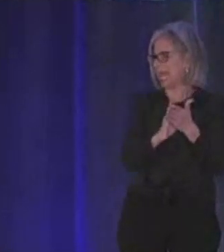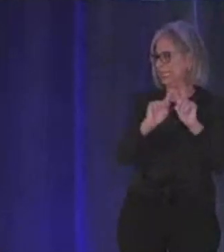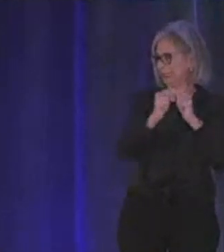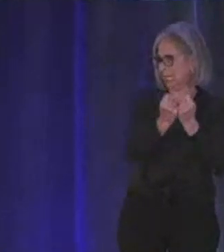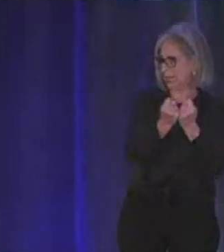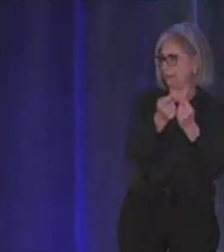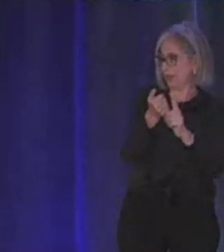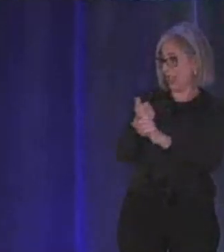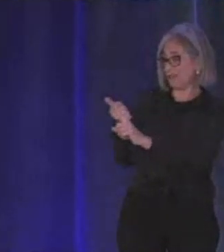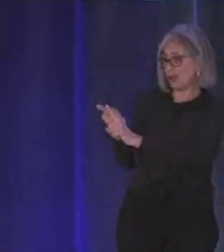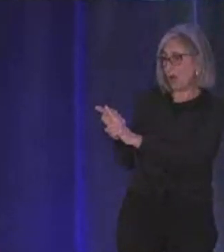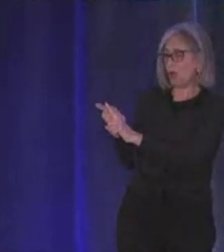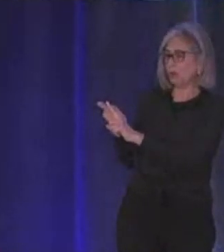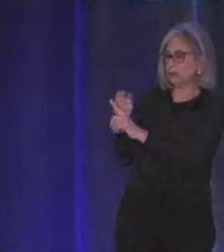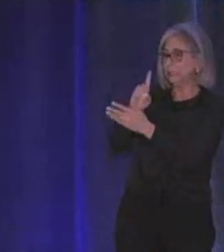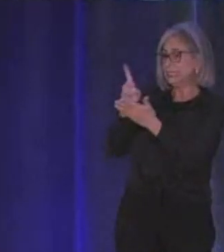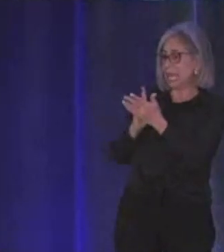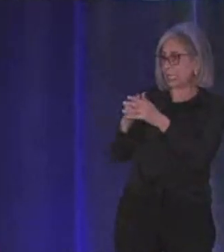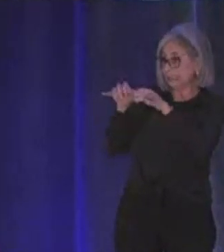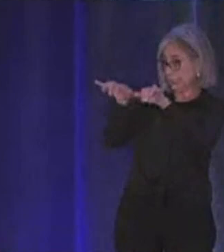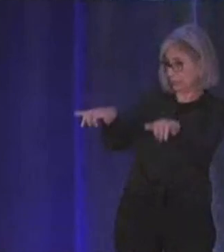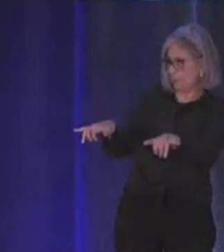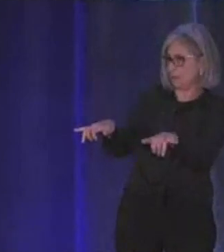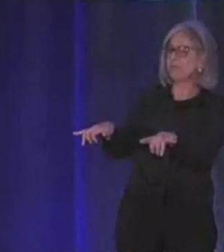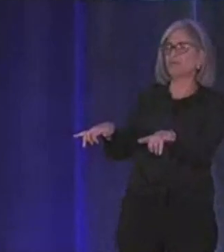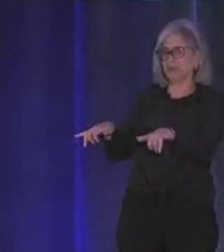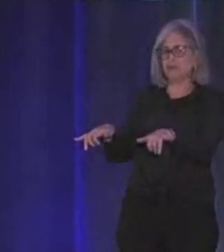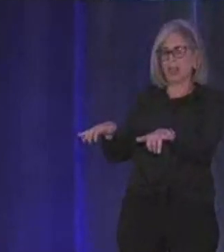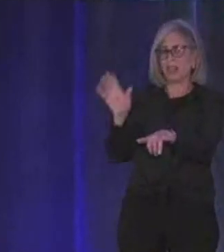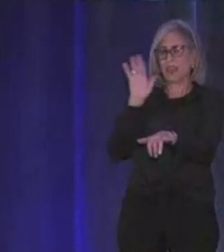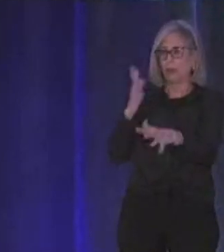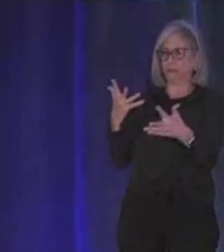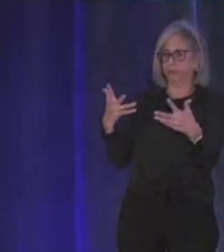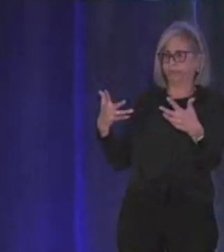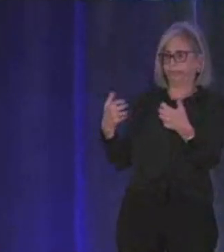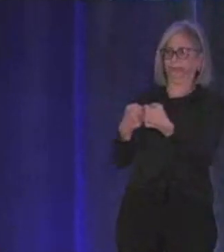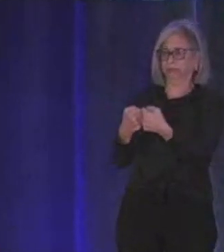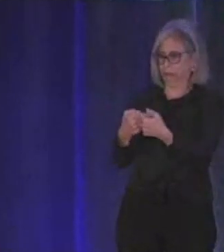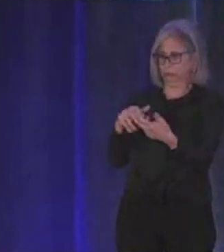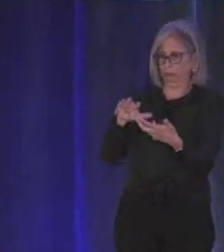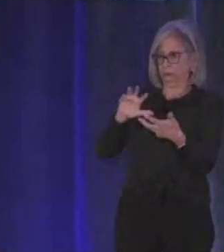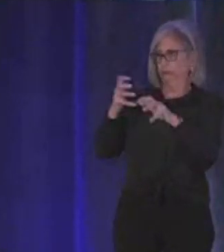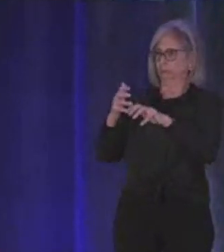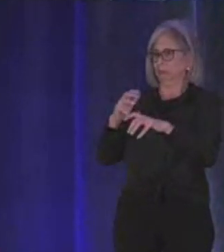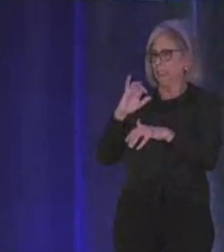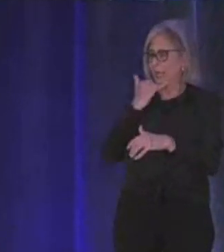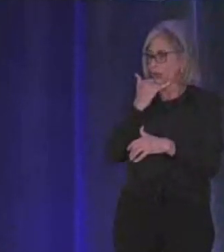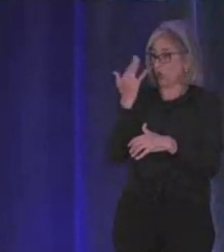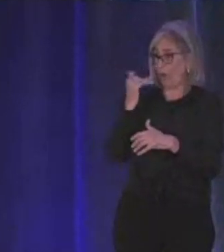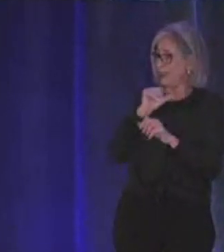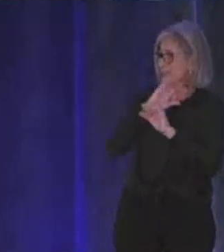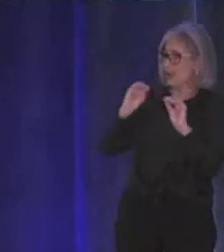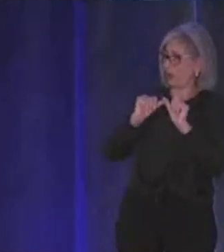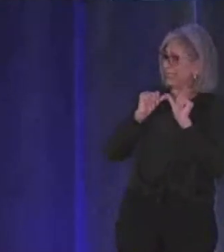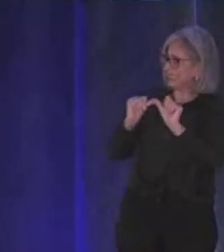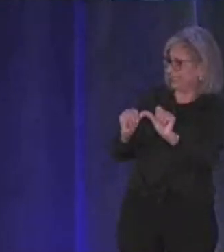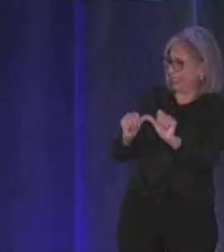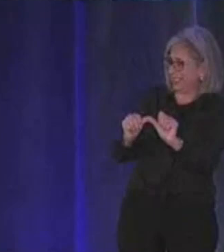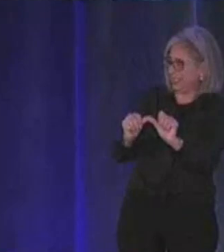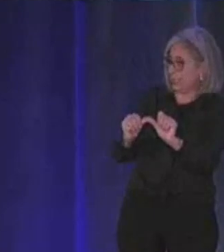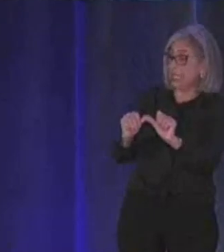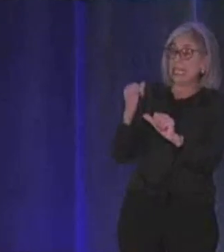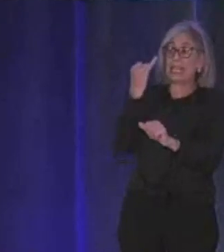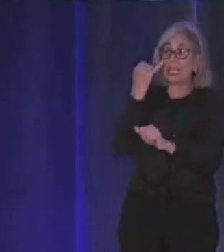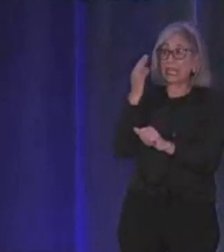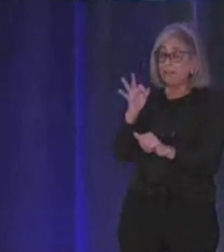they have their own design system, then there are going to be clashes because there's no consistency there. And so when